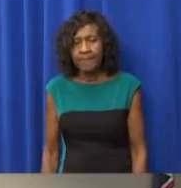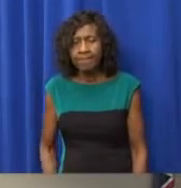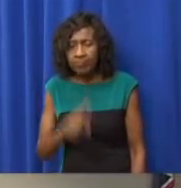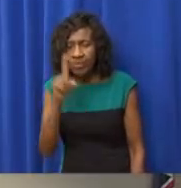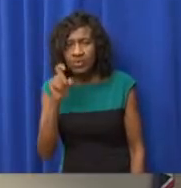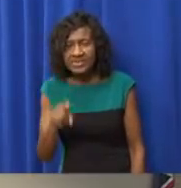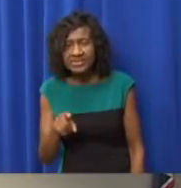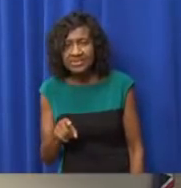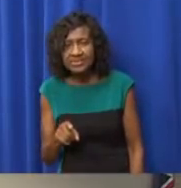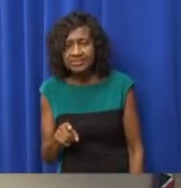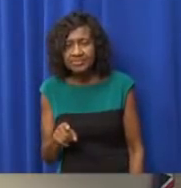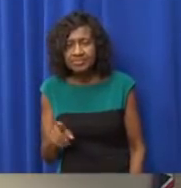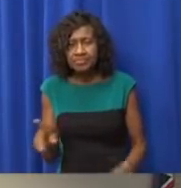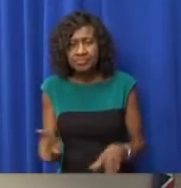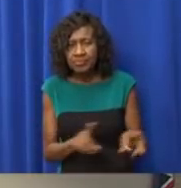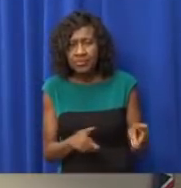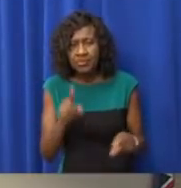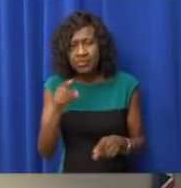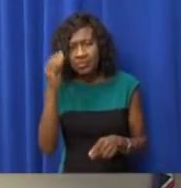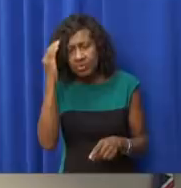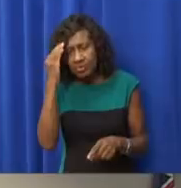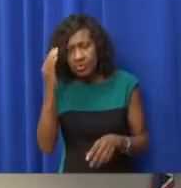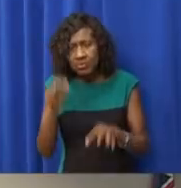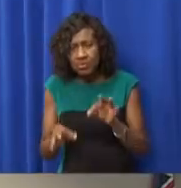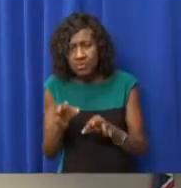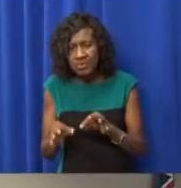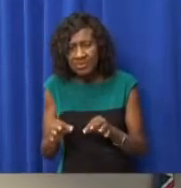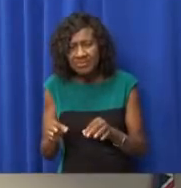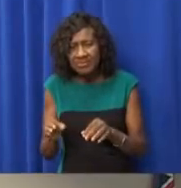one. Are we aware whether Canada is accepting non-Canadians?